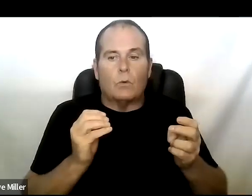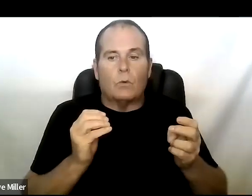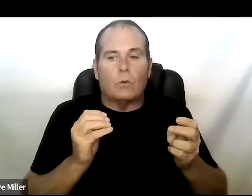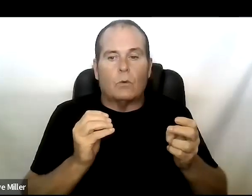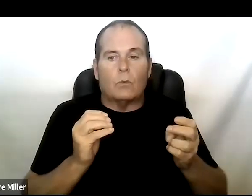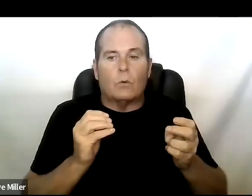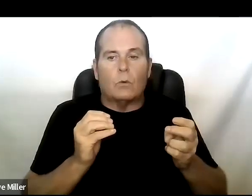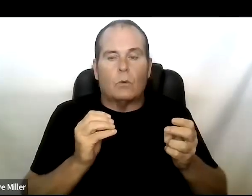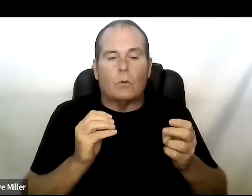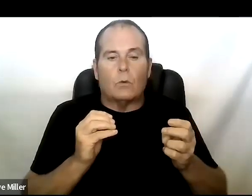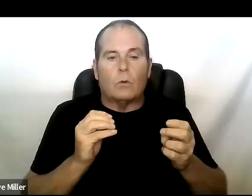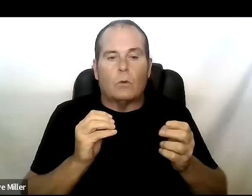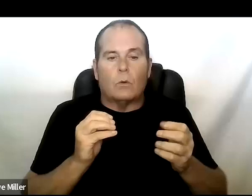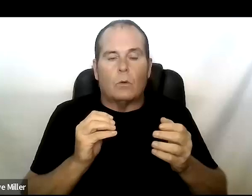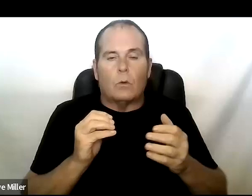all of these